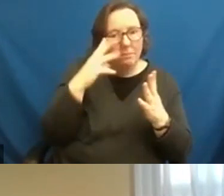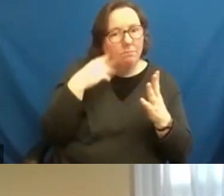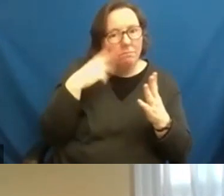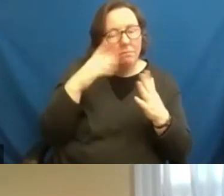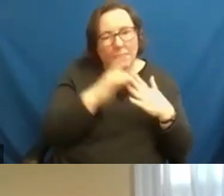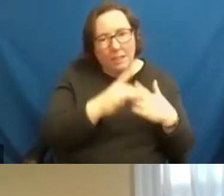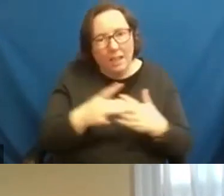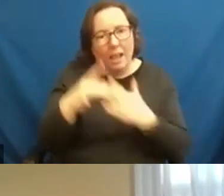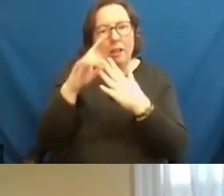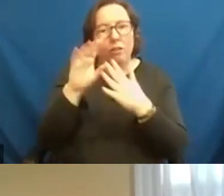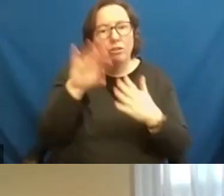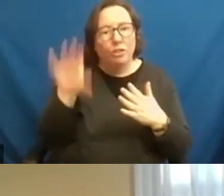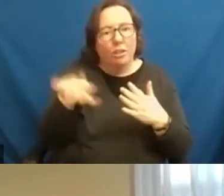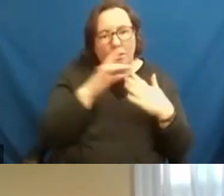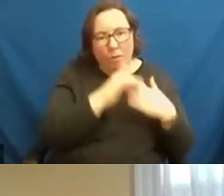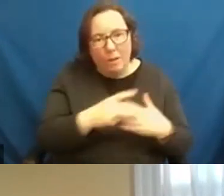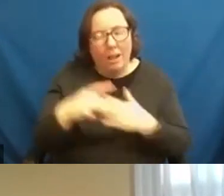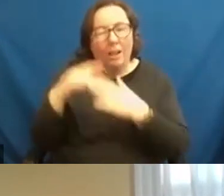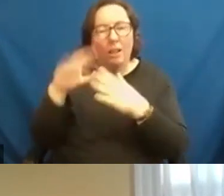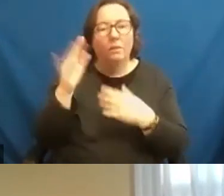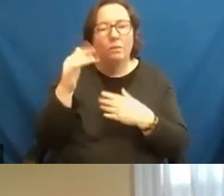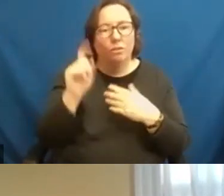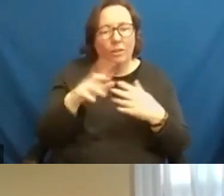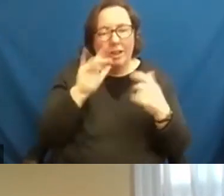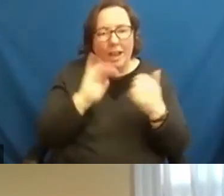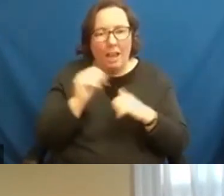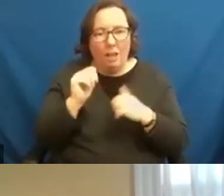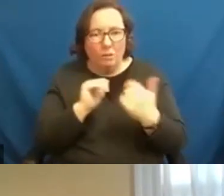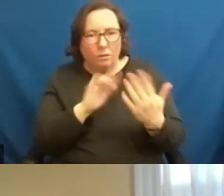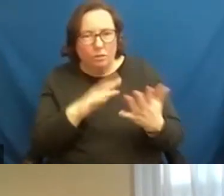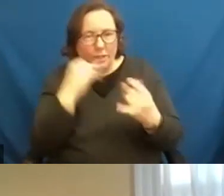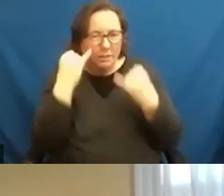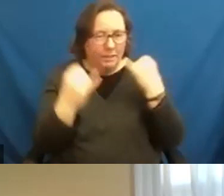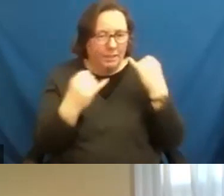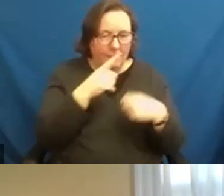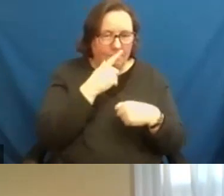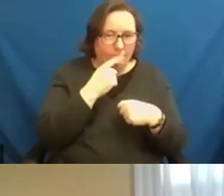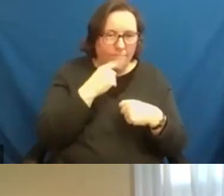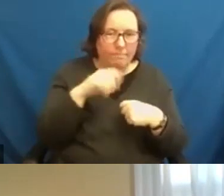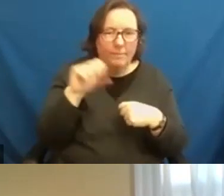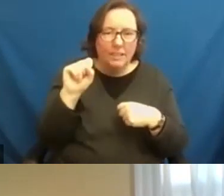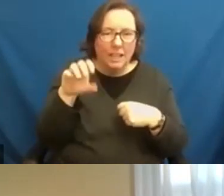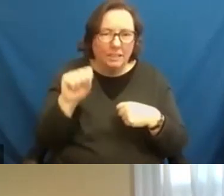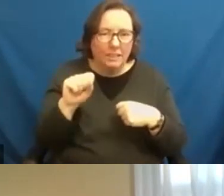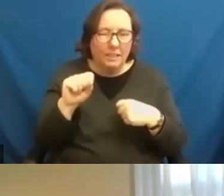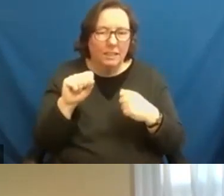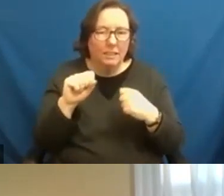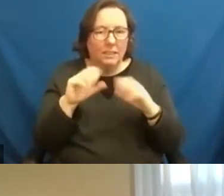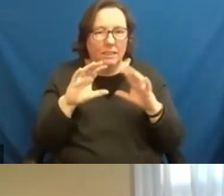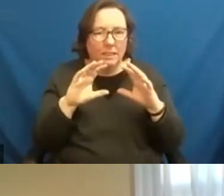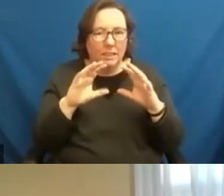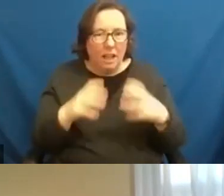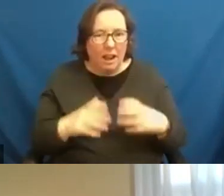and other cities in addressing the notions of socioeconomic school